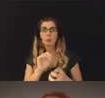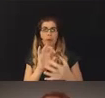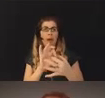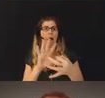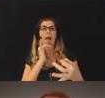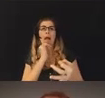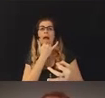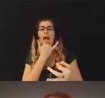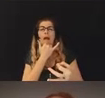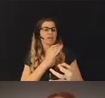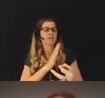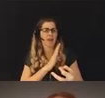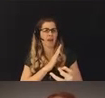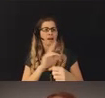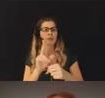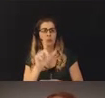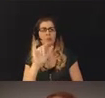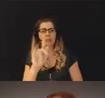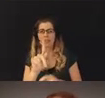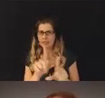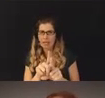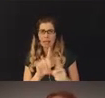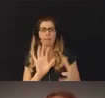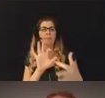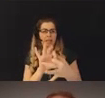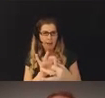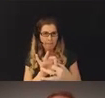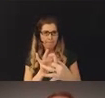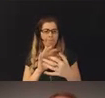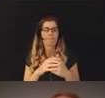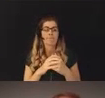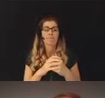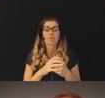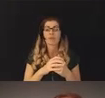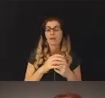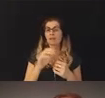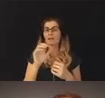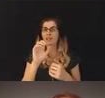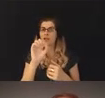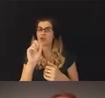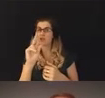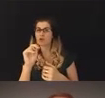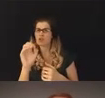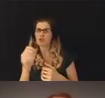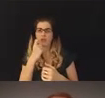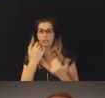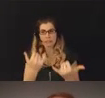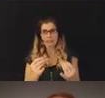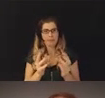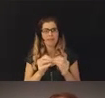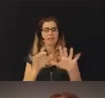that you used to come in initially and try to get back in. As Susan O mentioned, the session's being recorded,